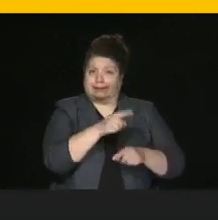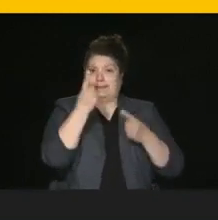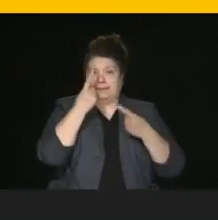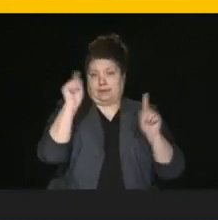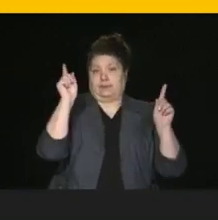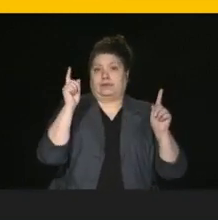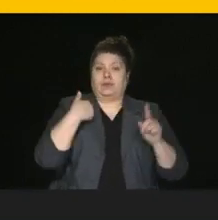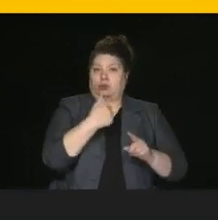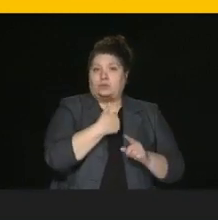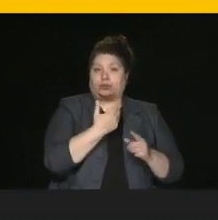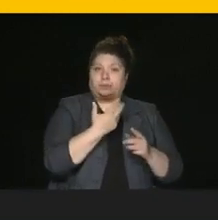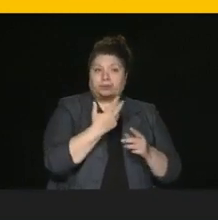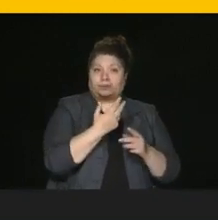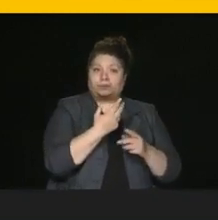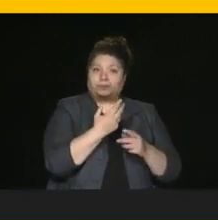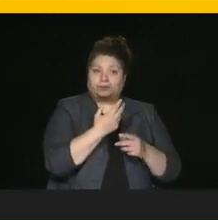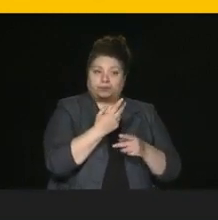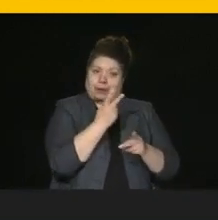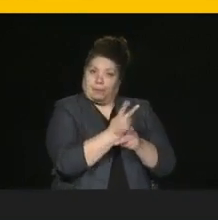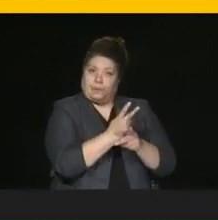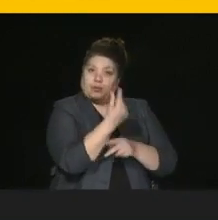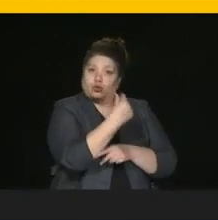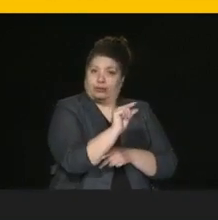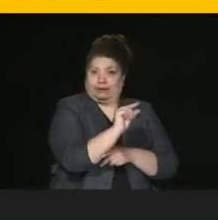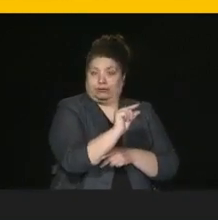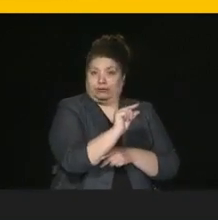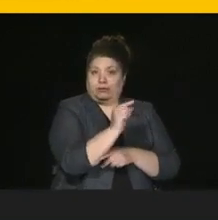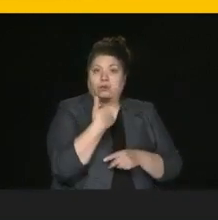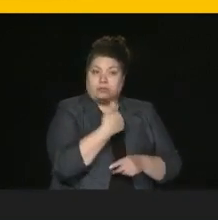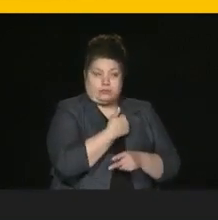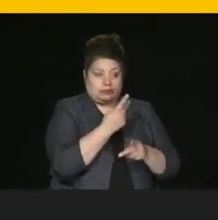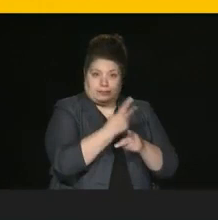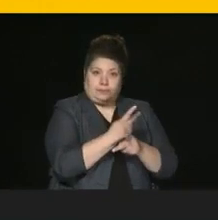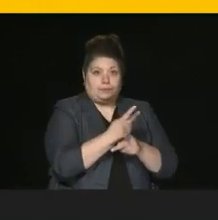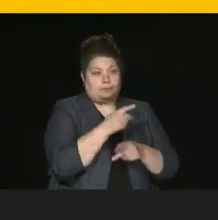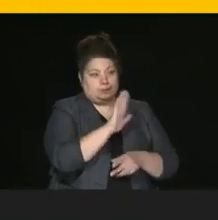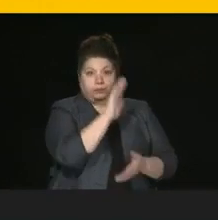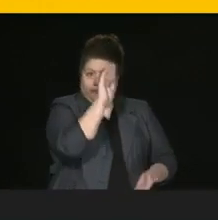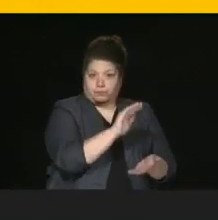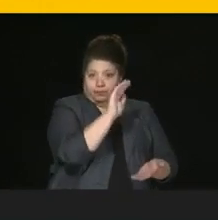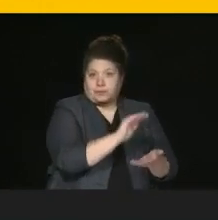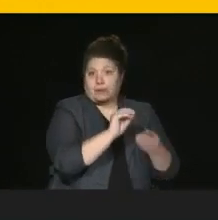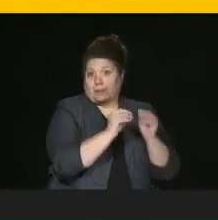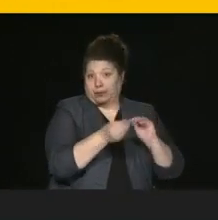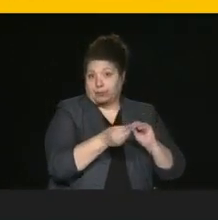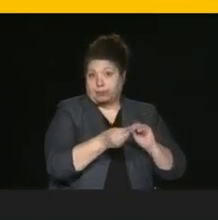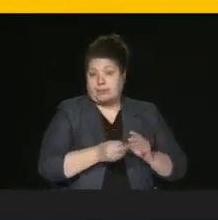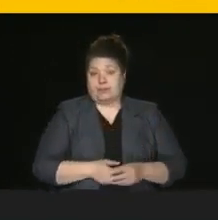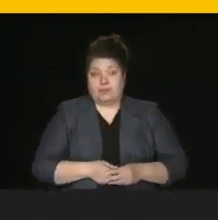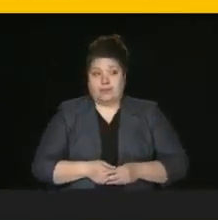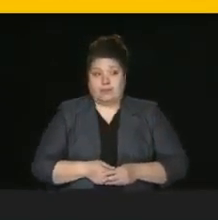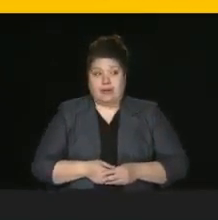green zone to the best possible outcome. I think you will do one last question on the phone, operator.